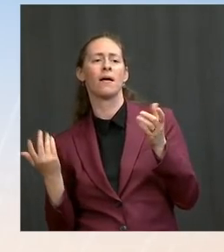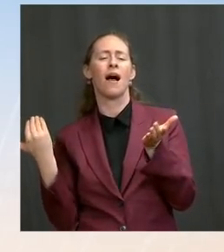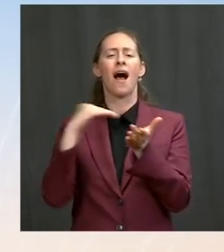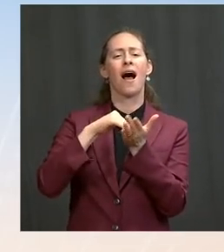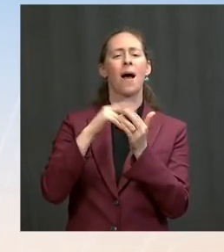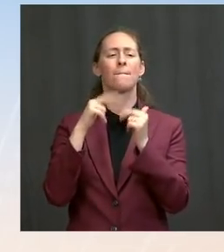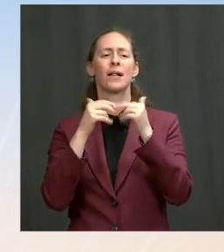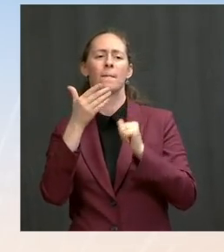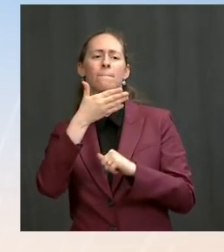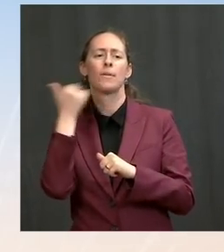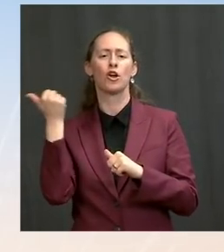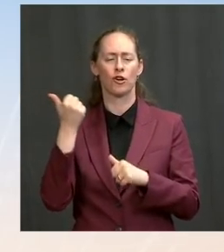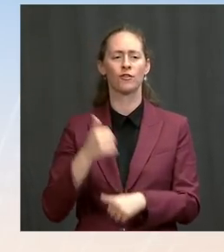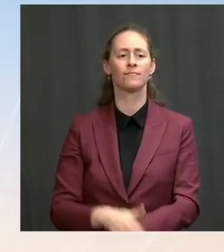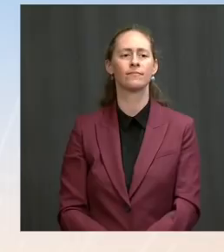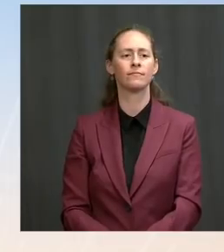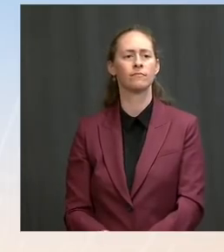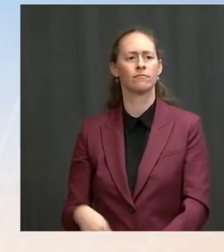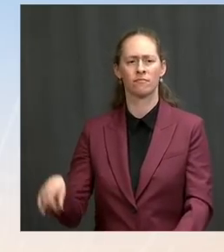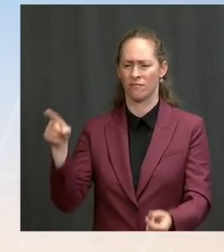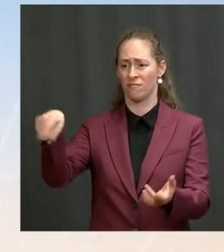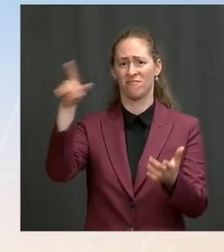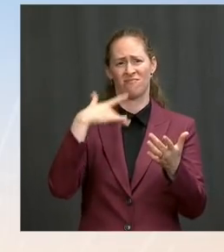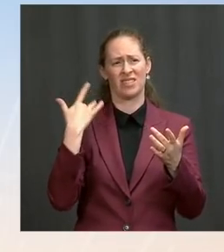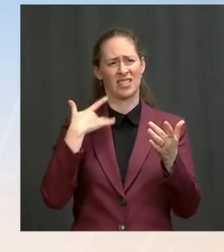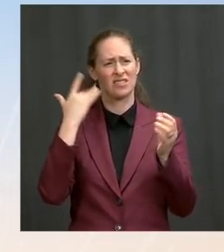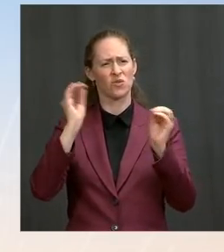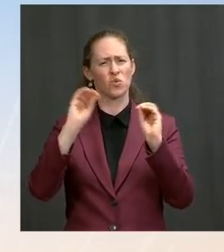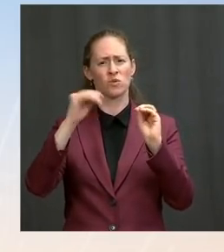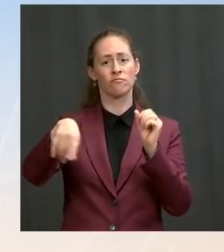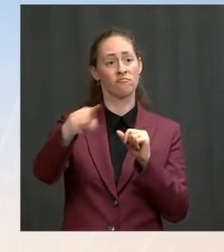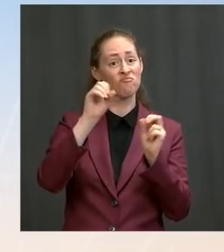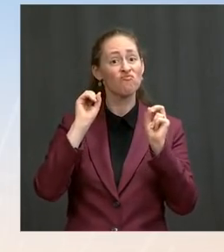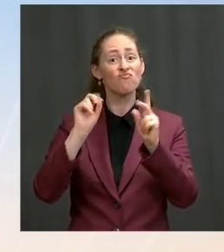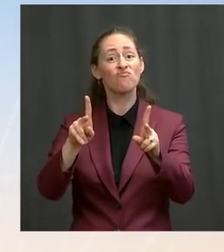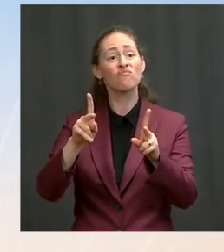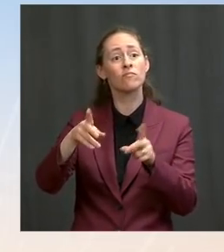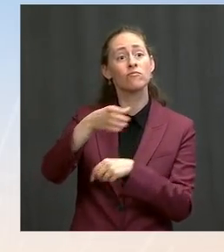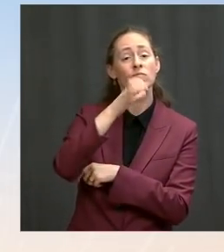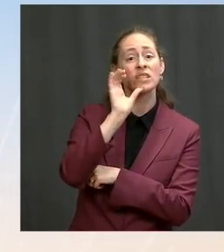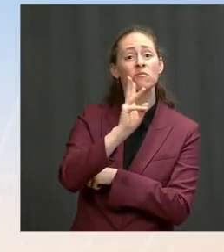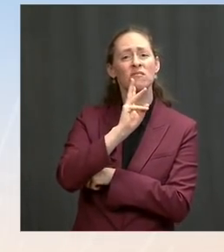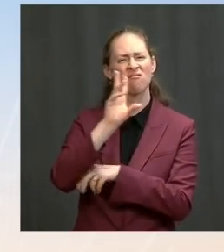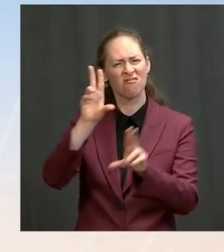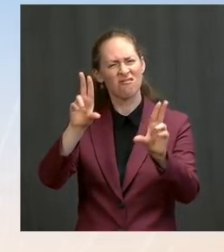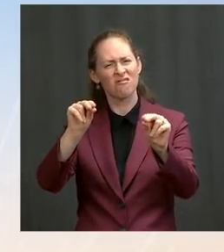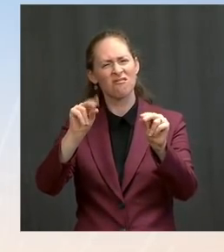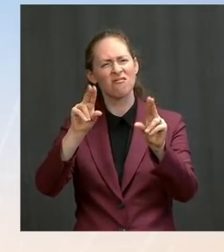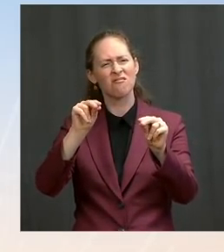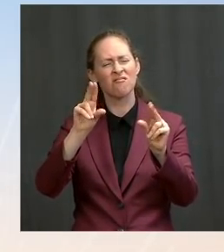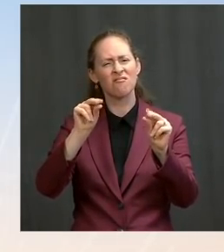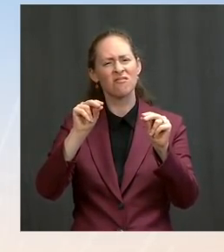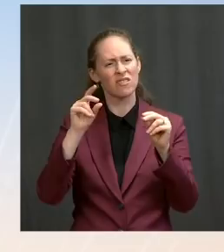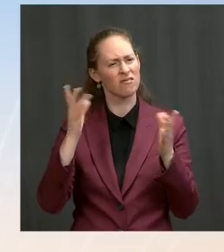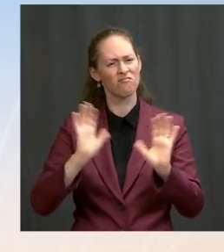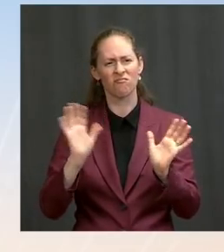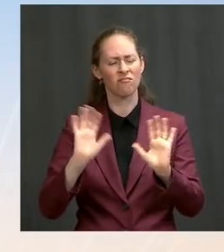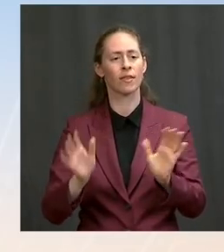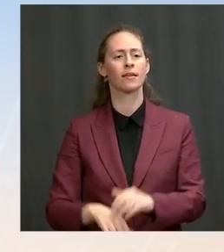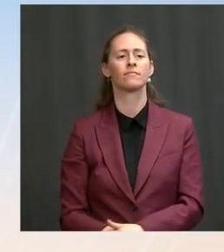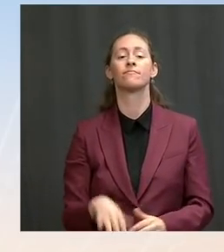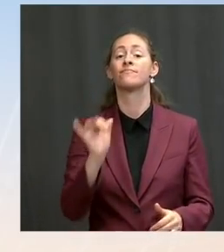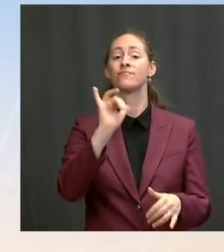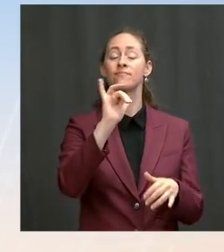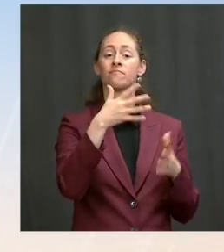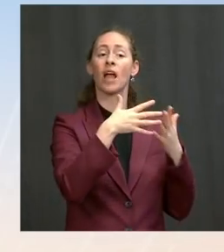pipes. Water infrastructure is a huge part of the president's American Jobs Plan, and it's carried through in the bipartisan infrastructure